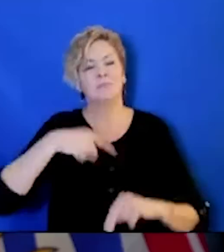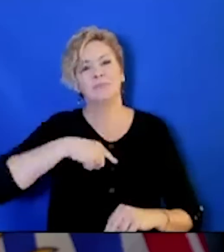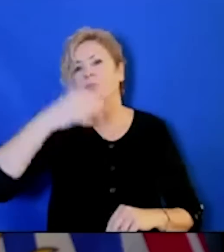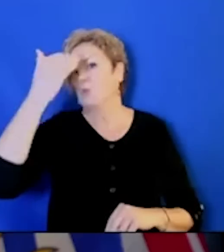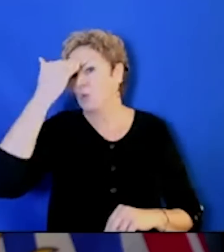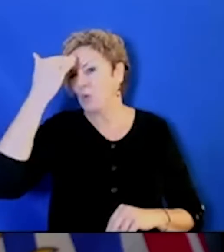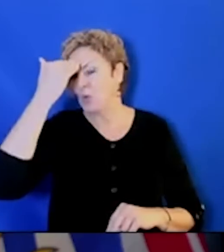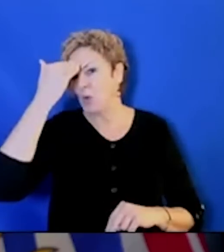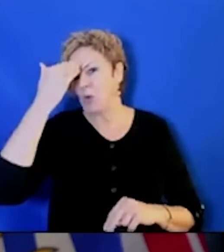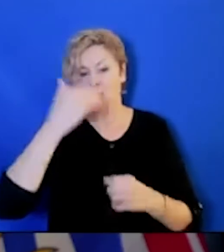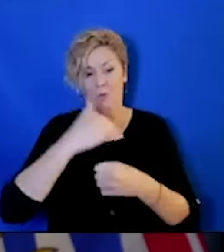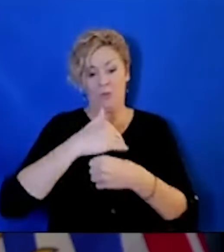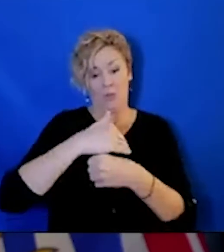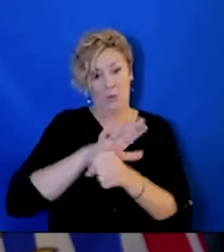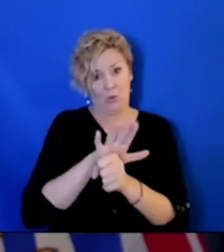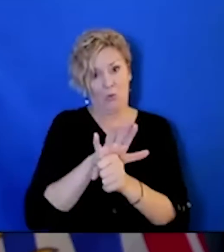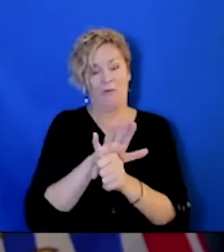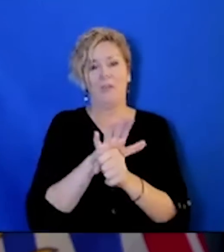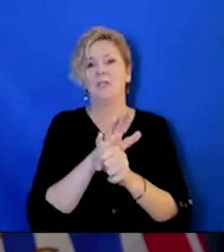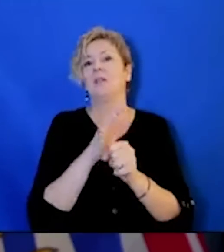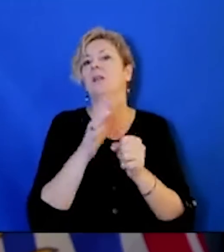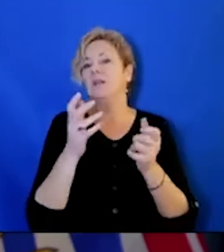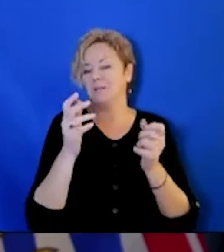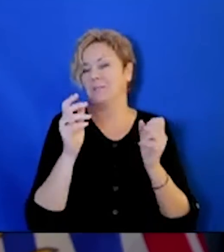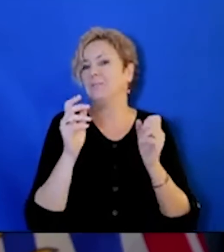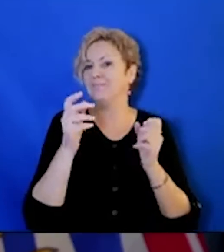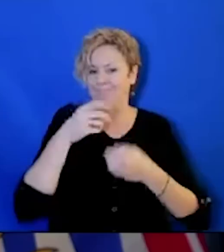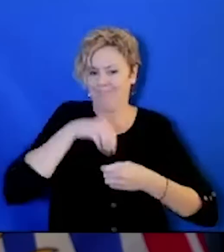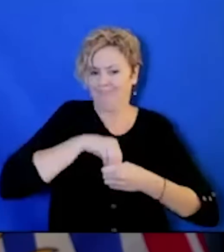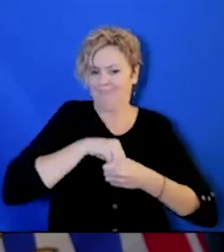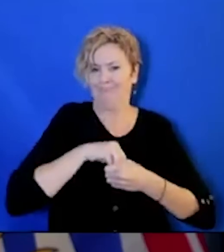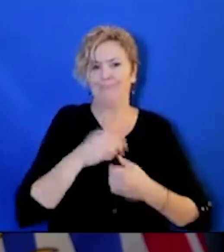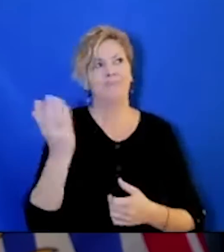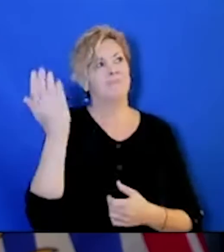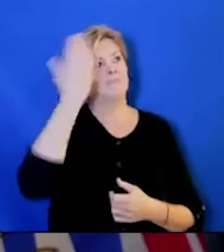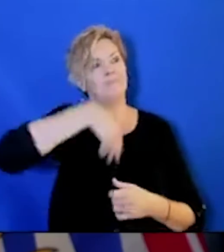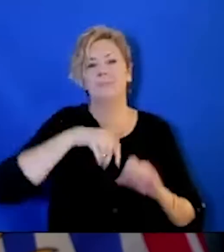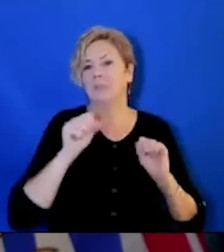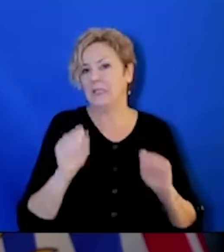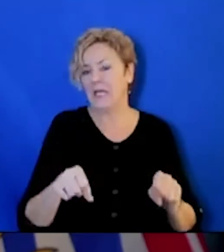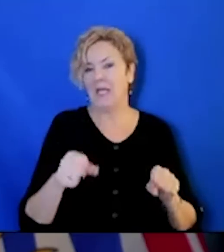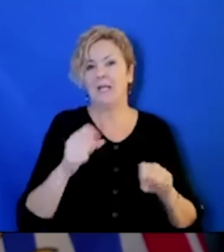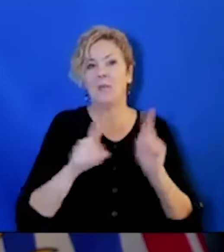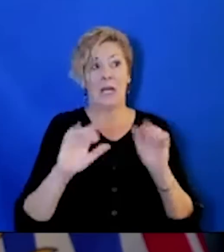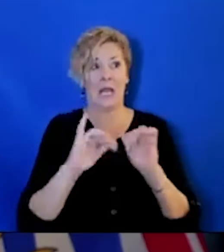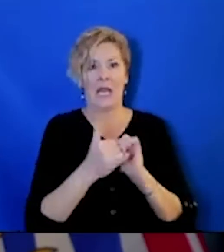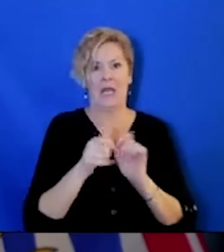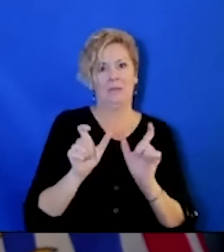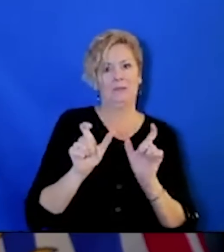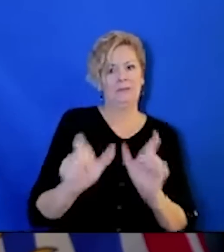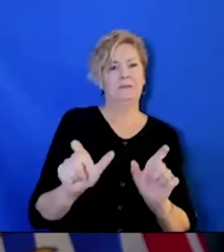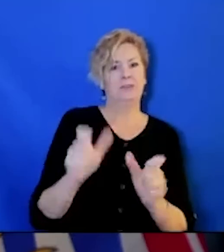know that this virus moves with people, and it is us who have the ability to stop that transmission.